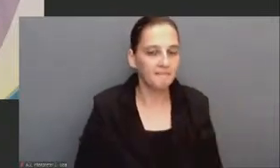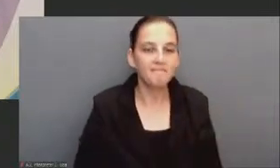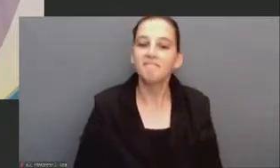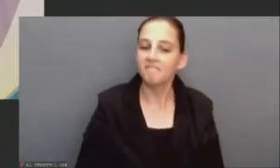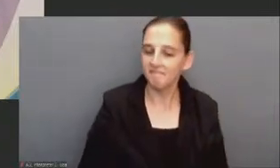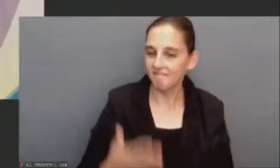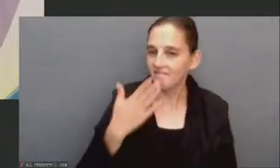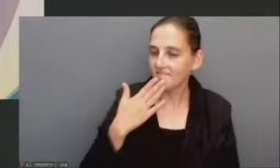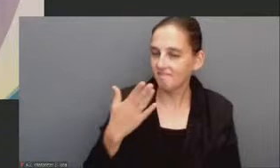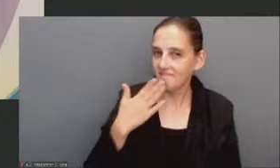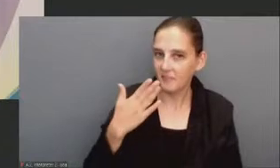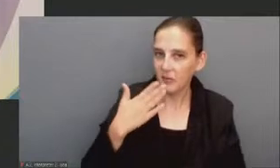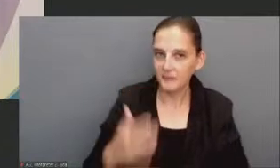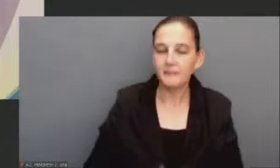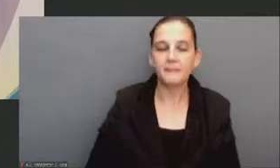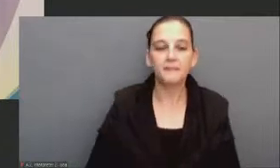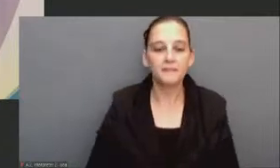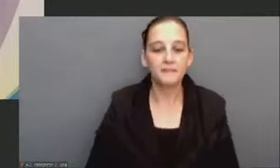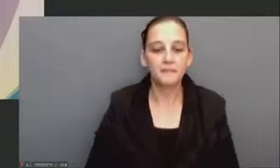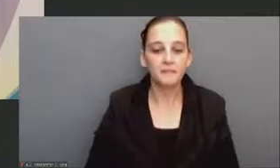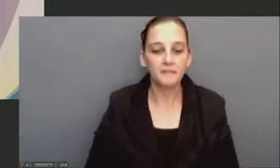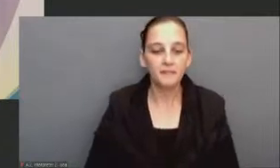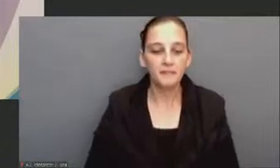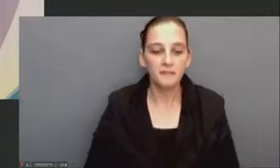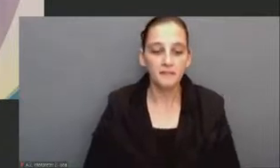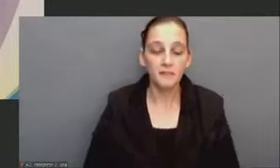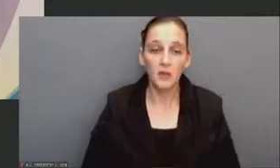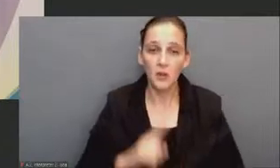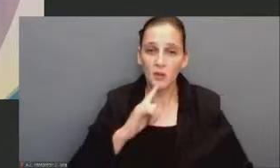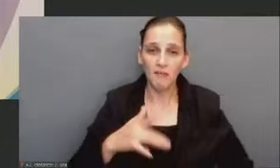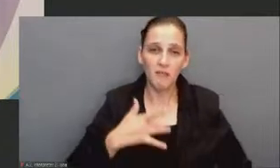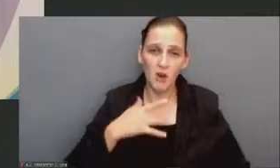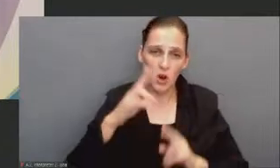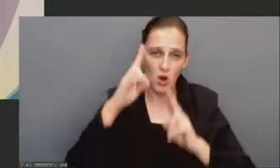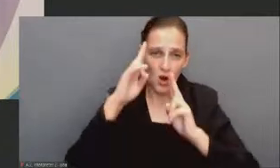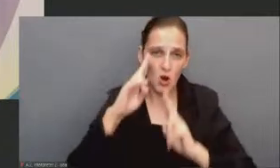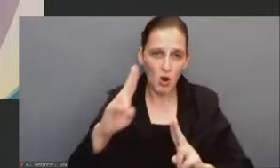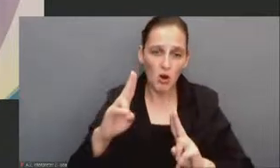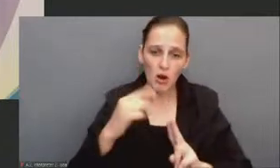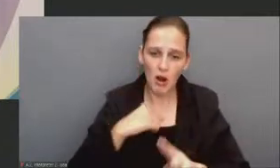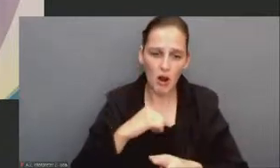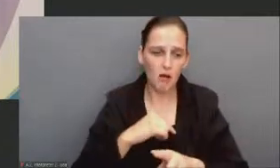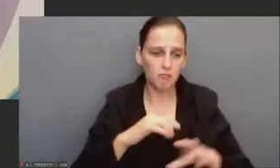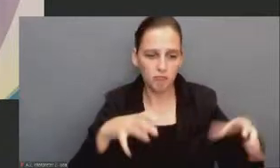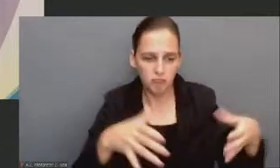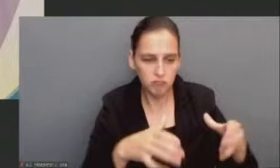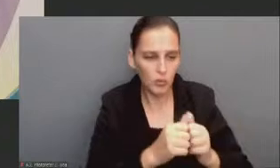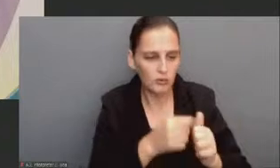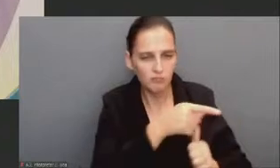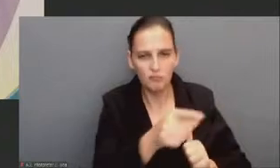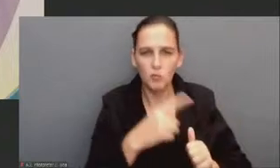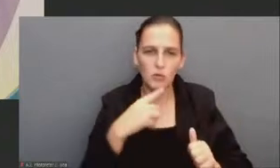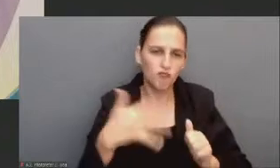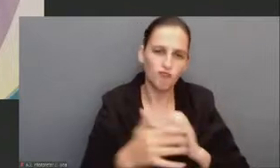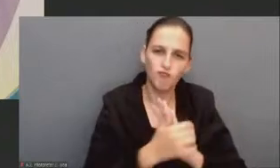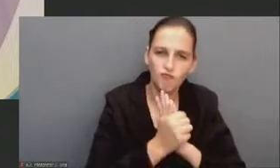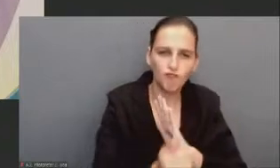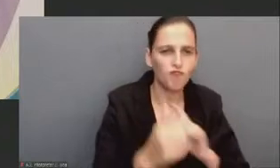Dr. Okafor. I really am honored to work with some talented members and committed people in the